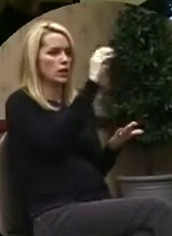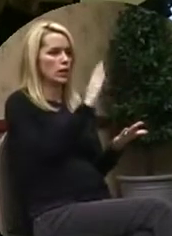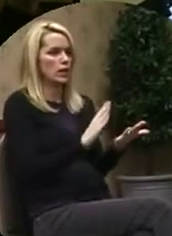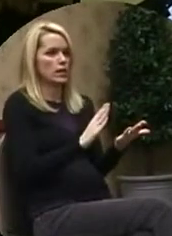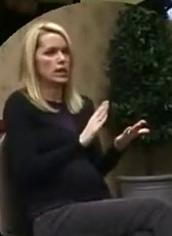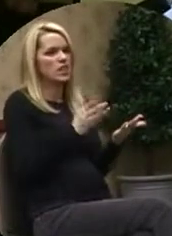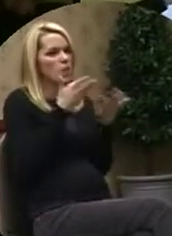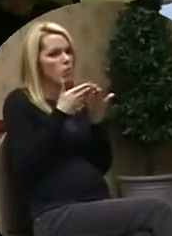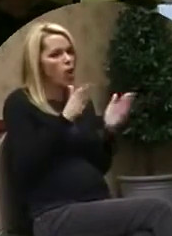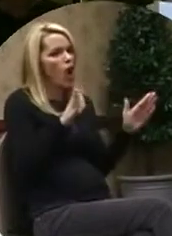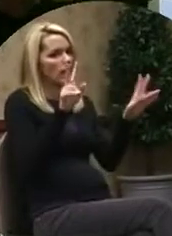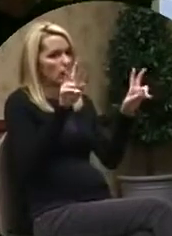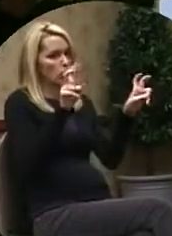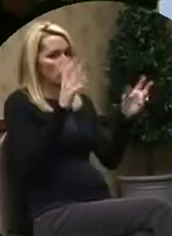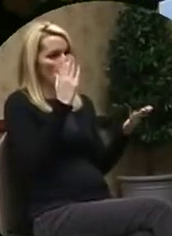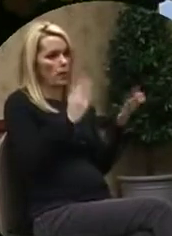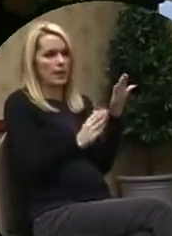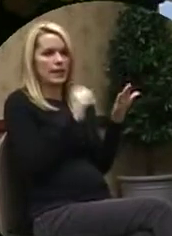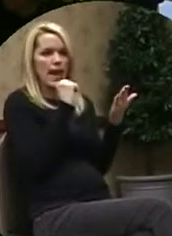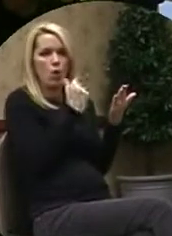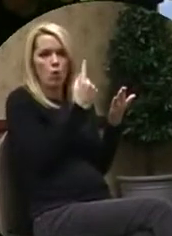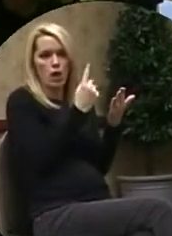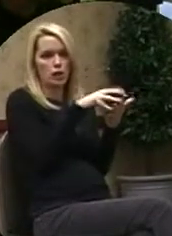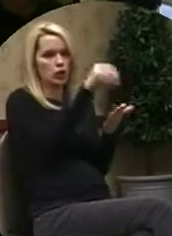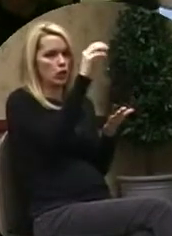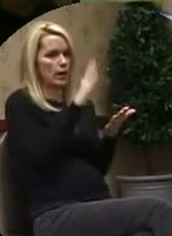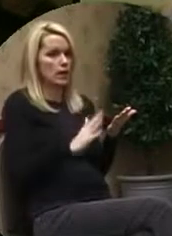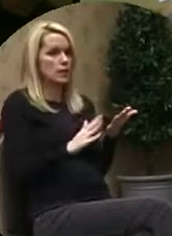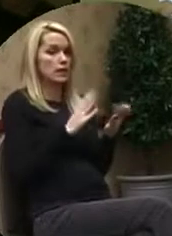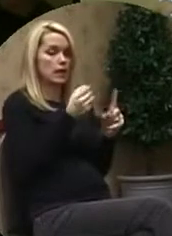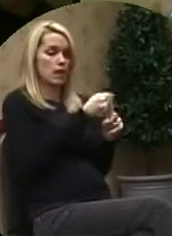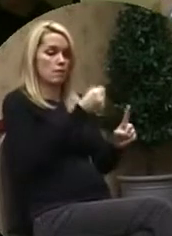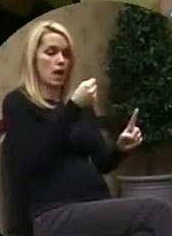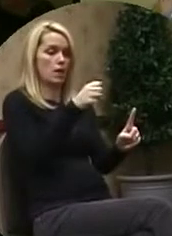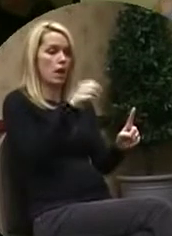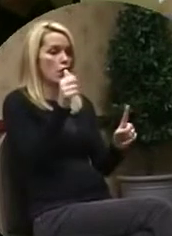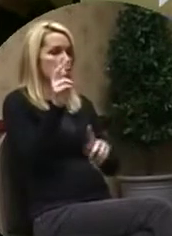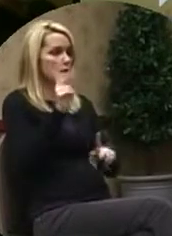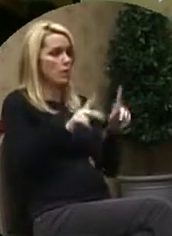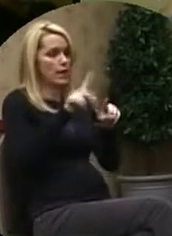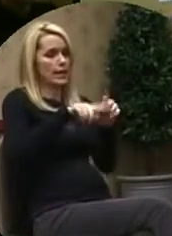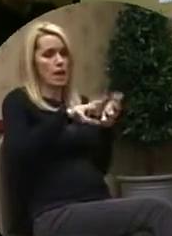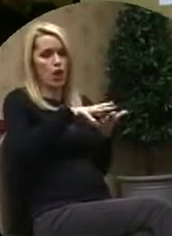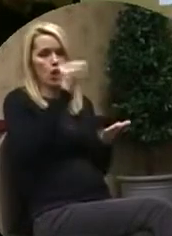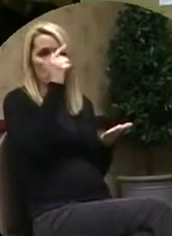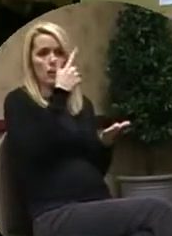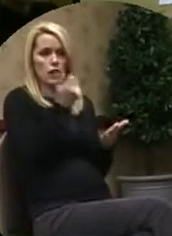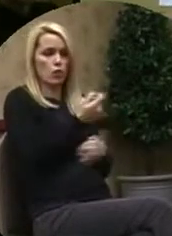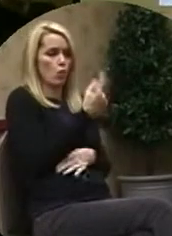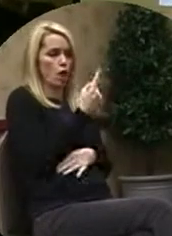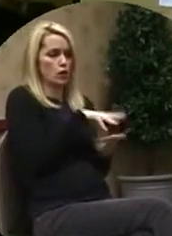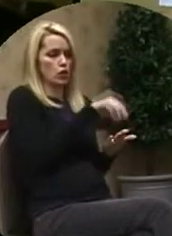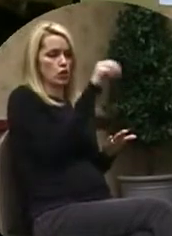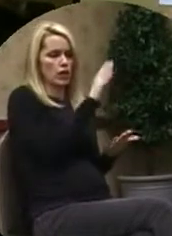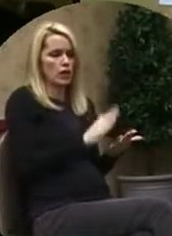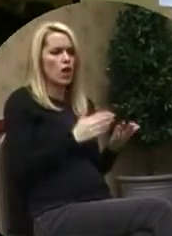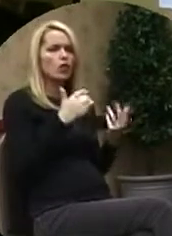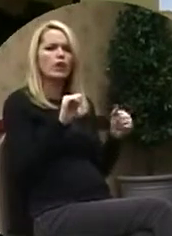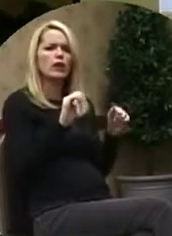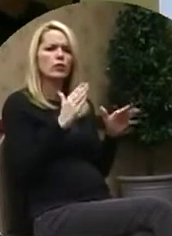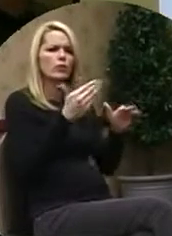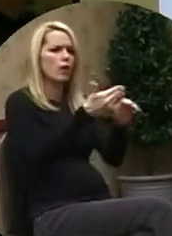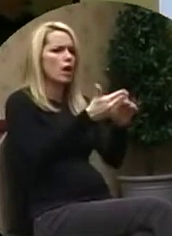that student. Does it significantly impact learning of others? Have other interventions been done and failed